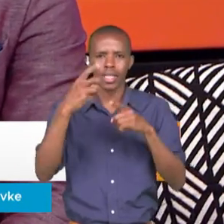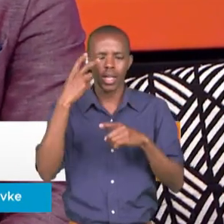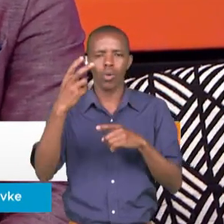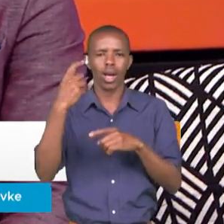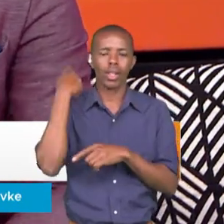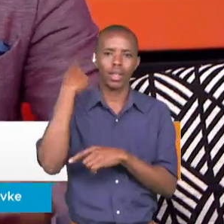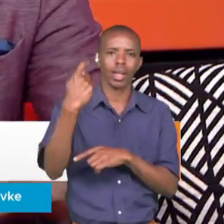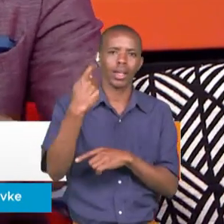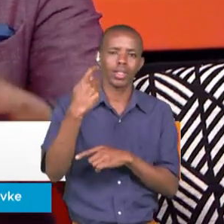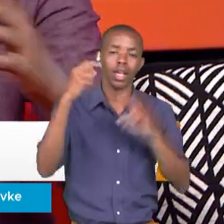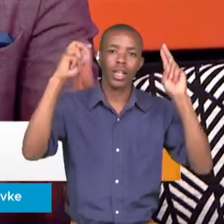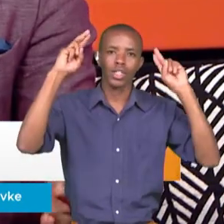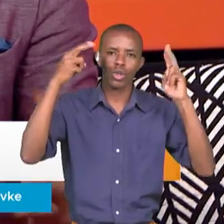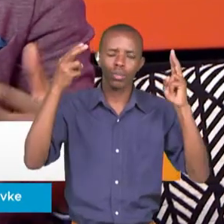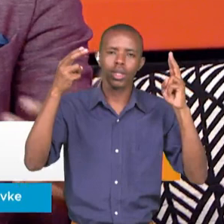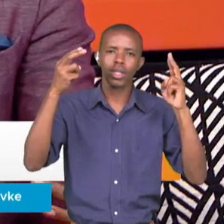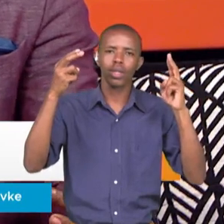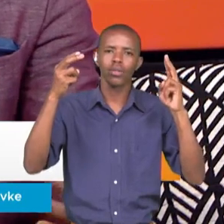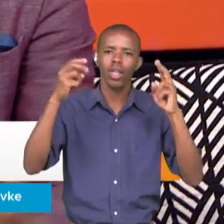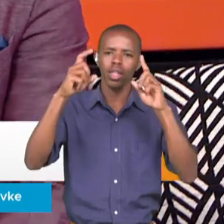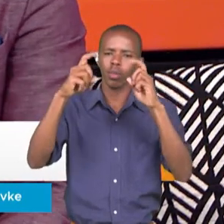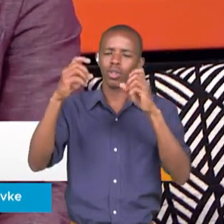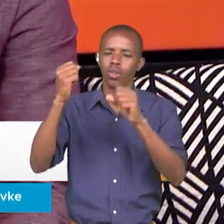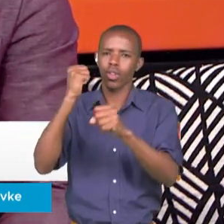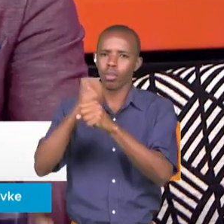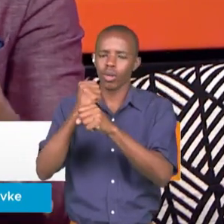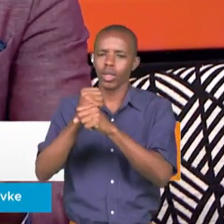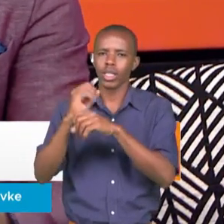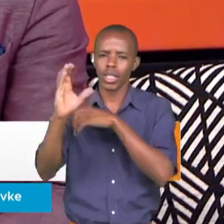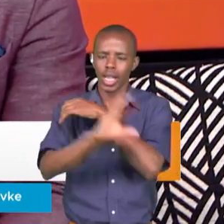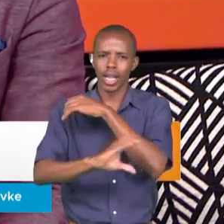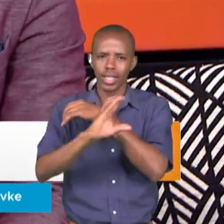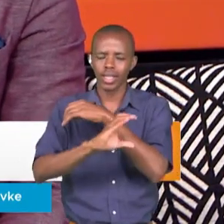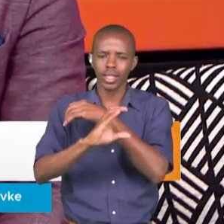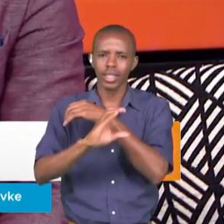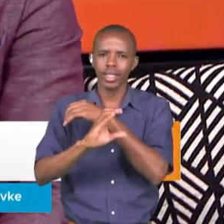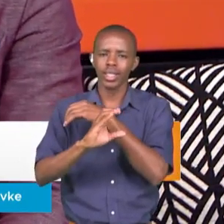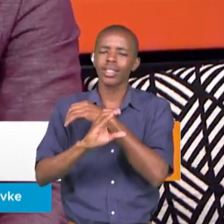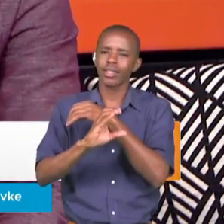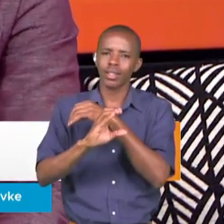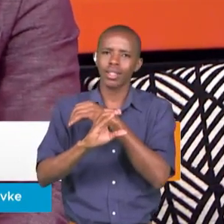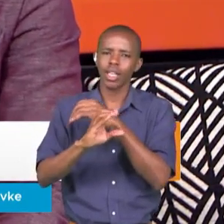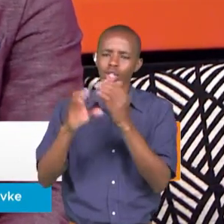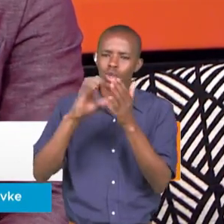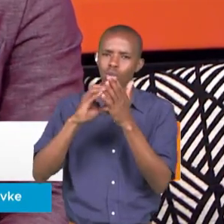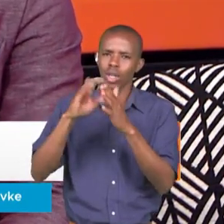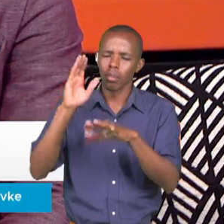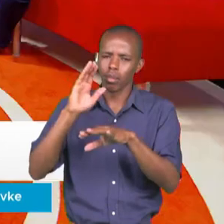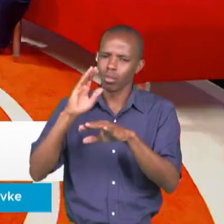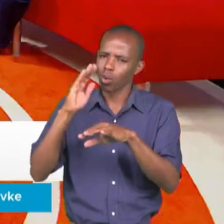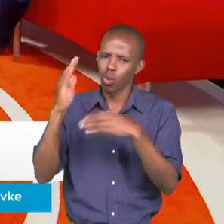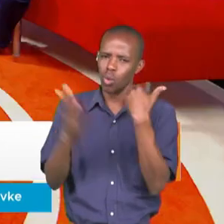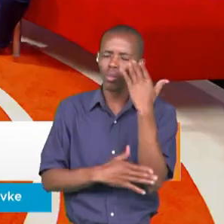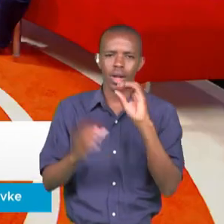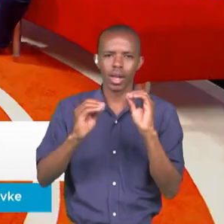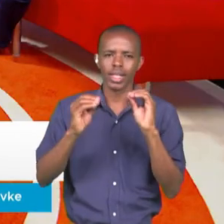current issue, the bigger picture of unemployment in this country. It's also mind-boggling a little bit. Is it a matter of decision? Is it a